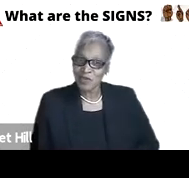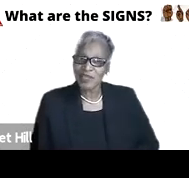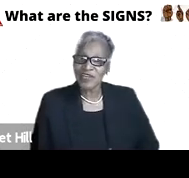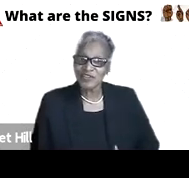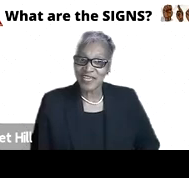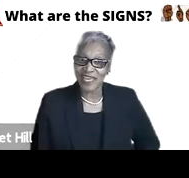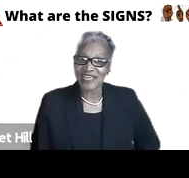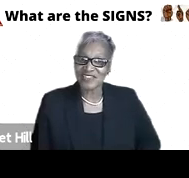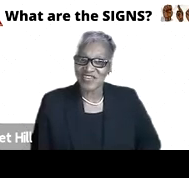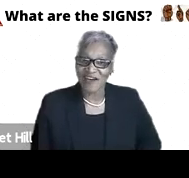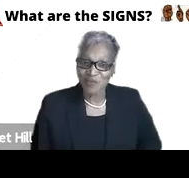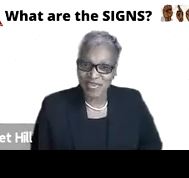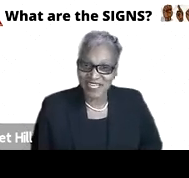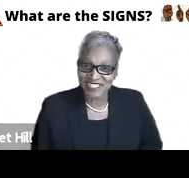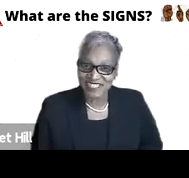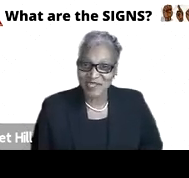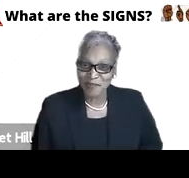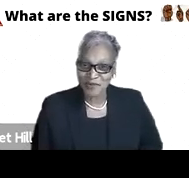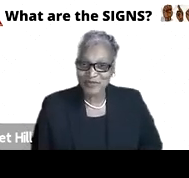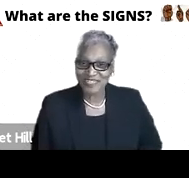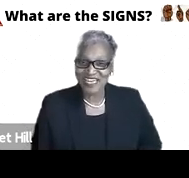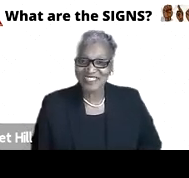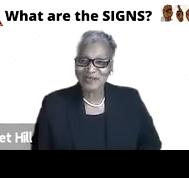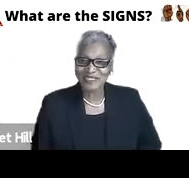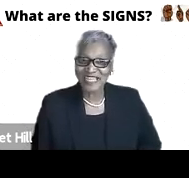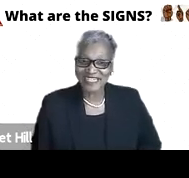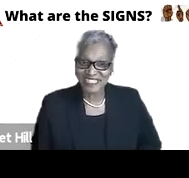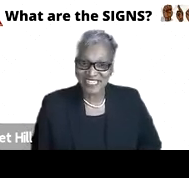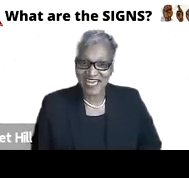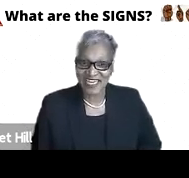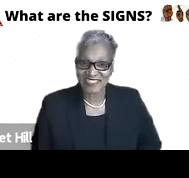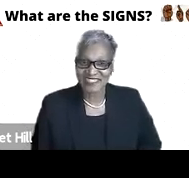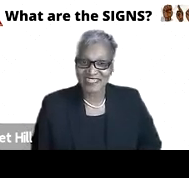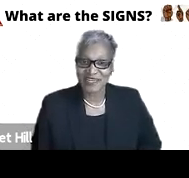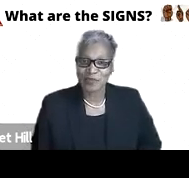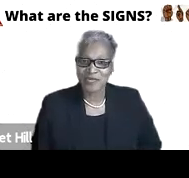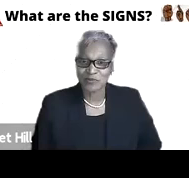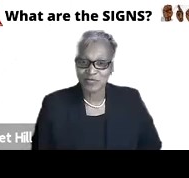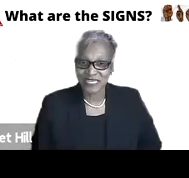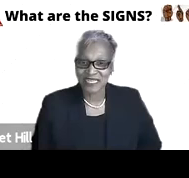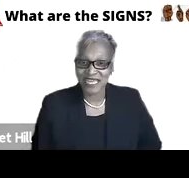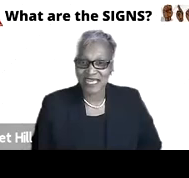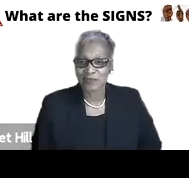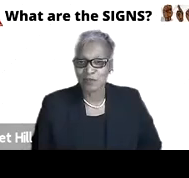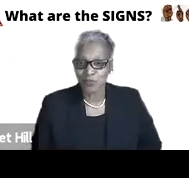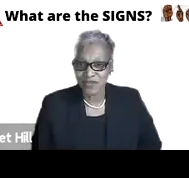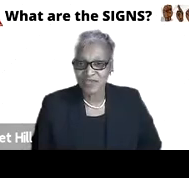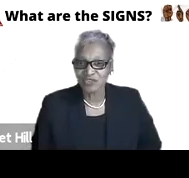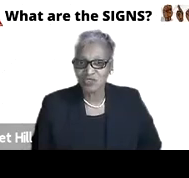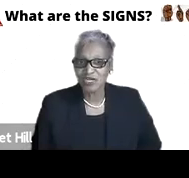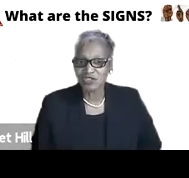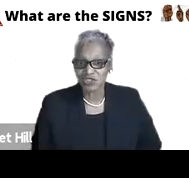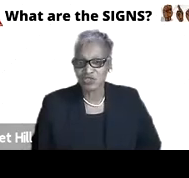What we'll be learning here today is the alphabets, the numbers, and some selected signs that are being presented as a